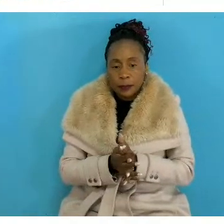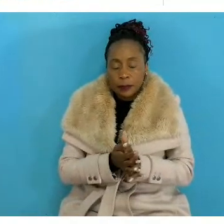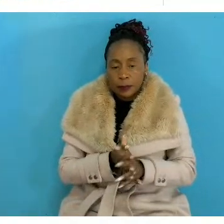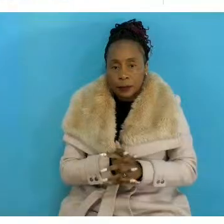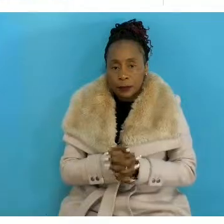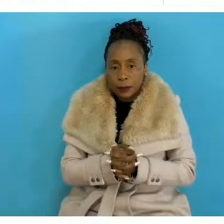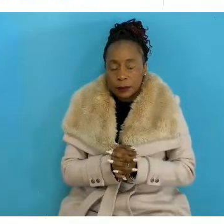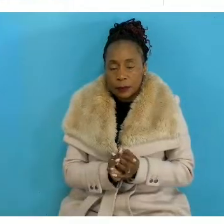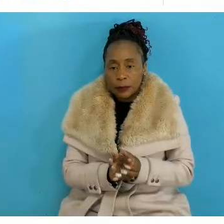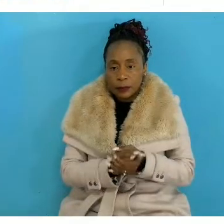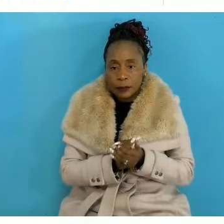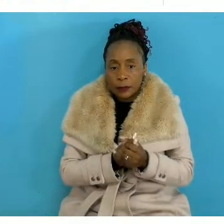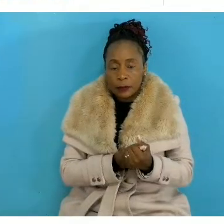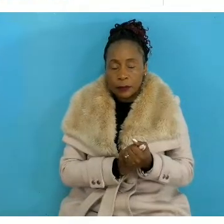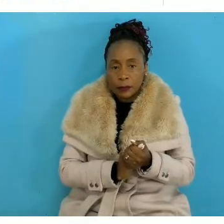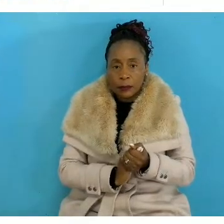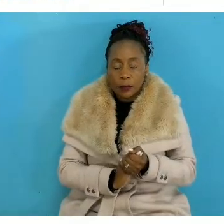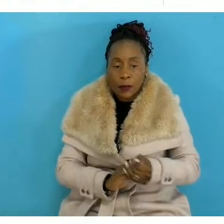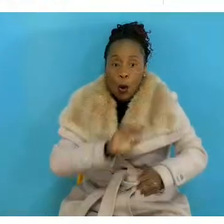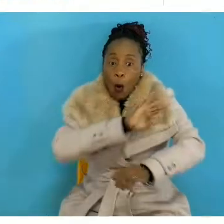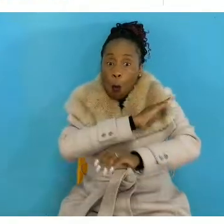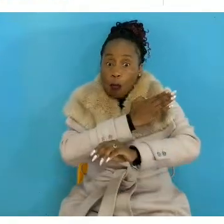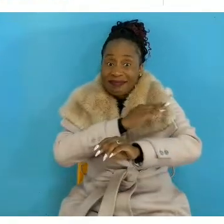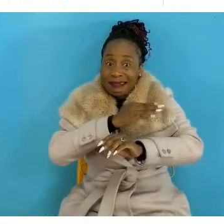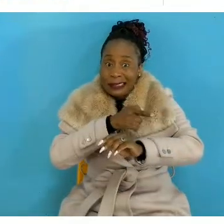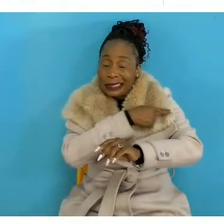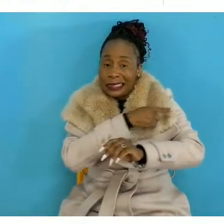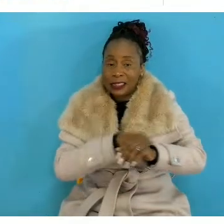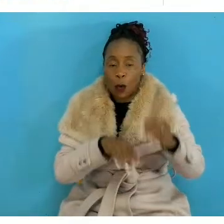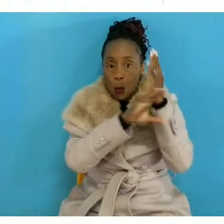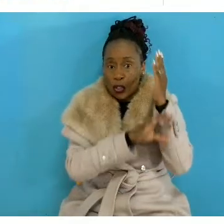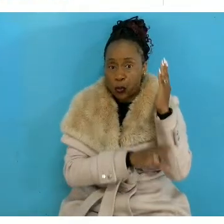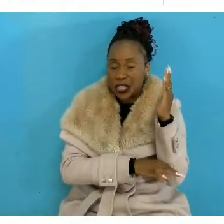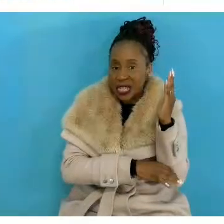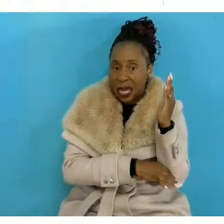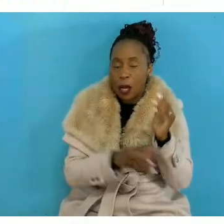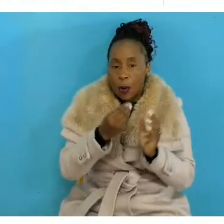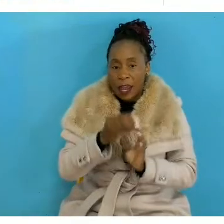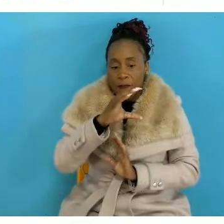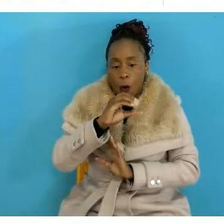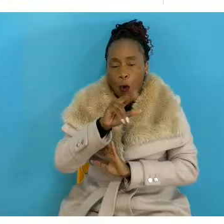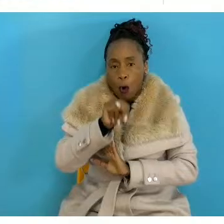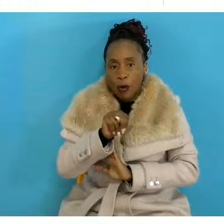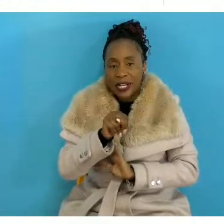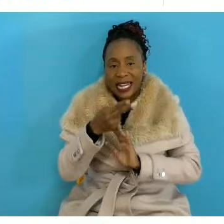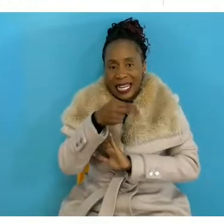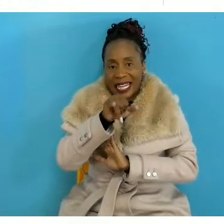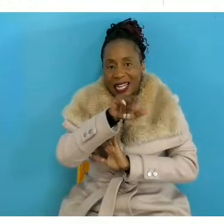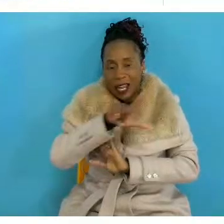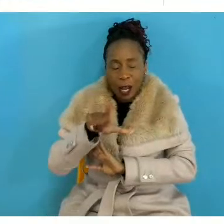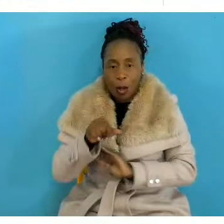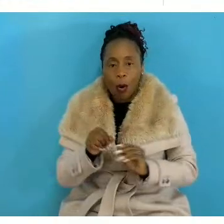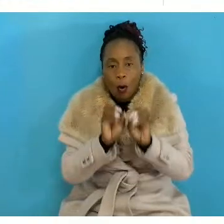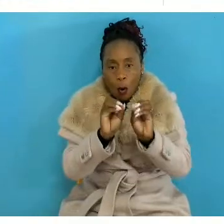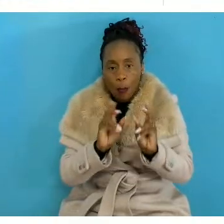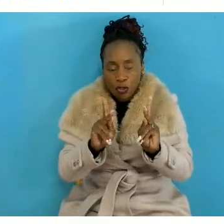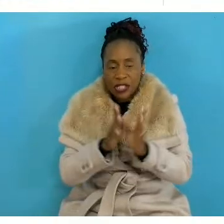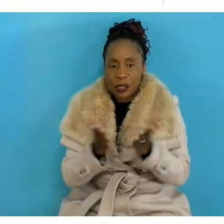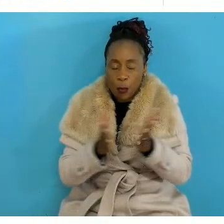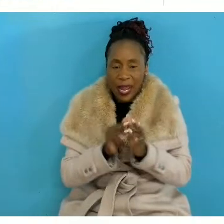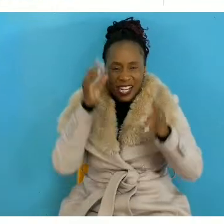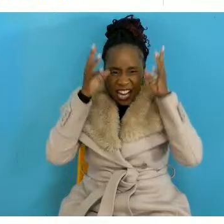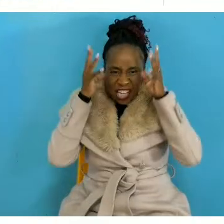Chairperson. At the Constitutional Hill, we've had the Cornhill opportunities in the creative industry and